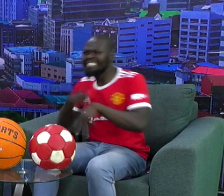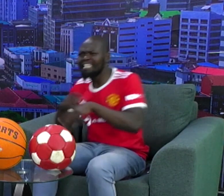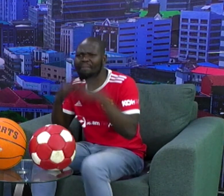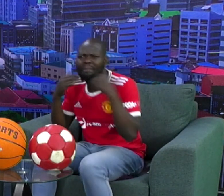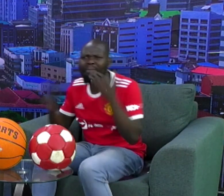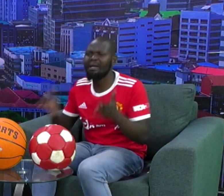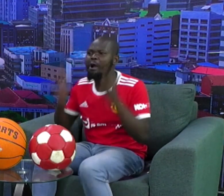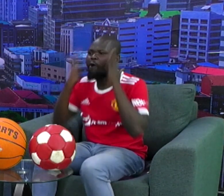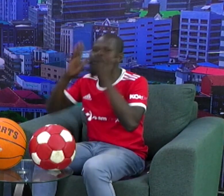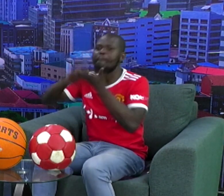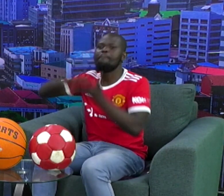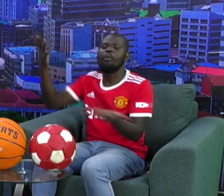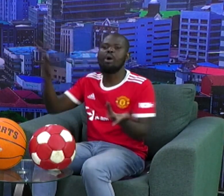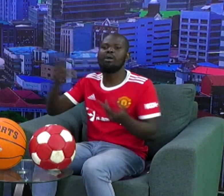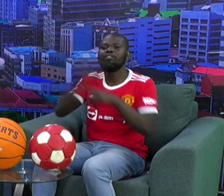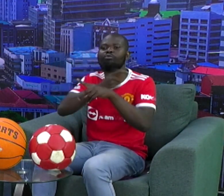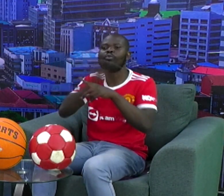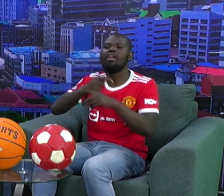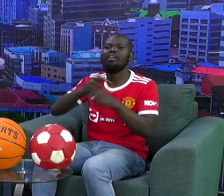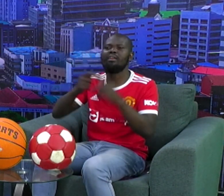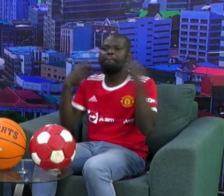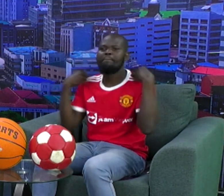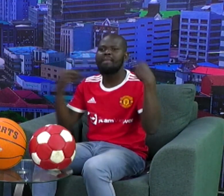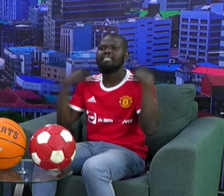the discipline and the focus,